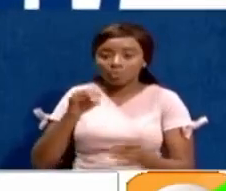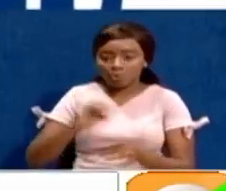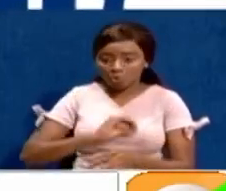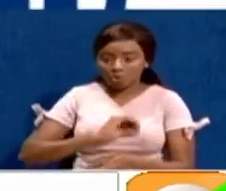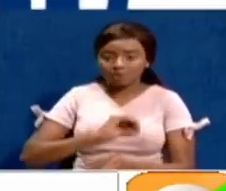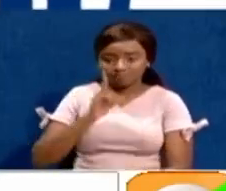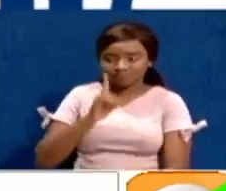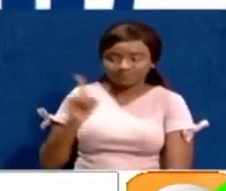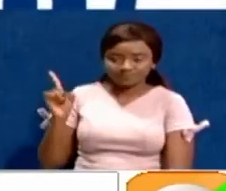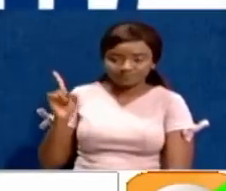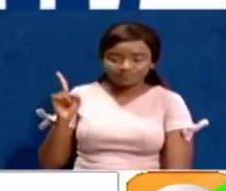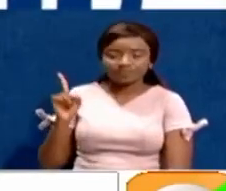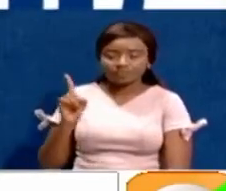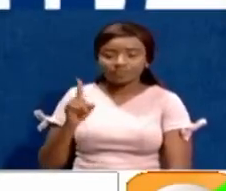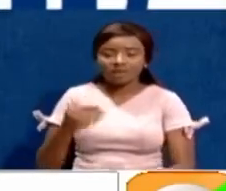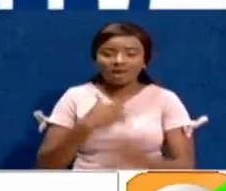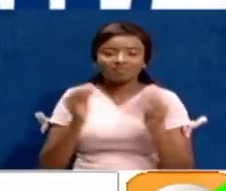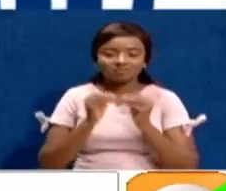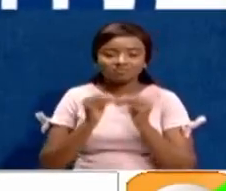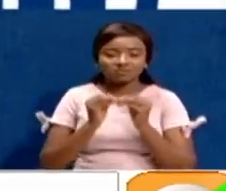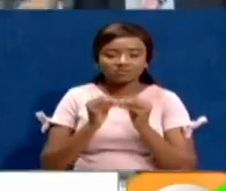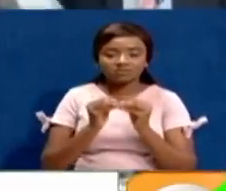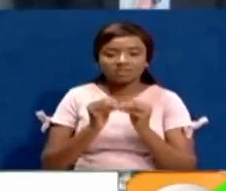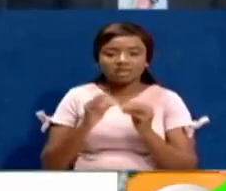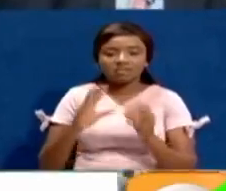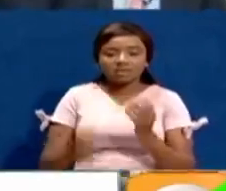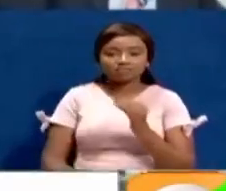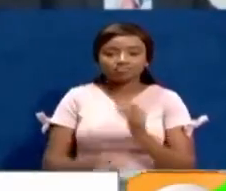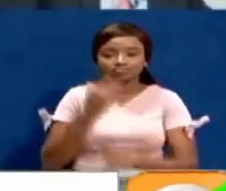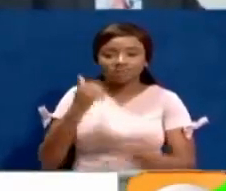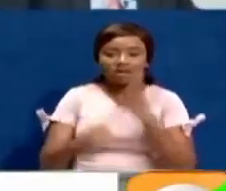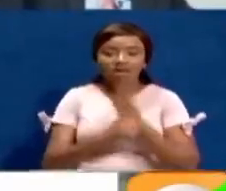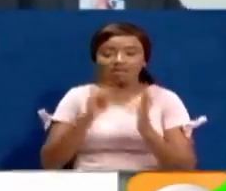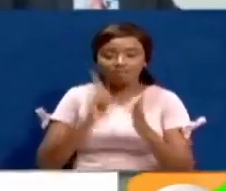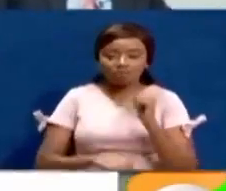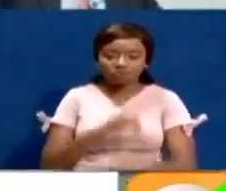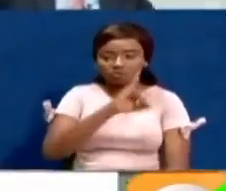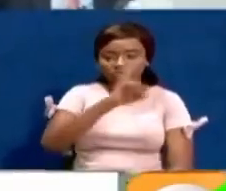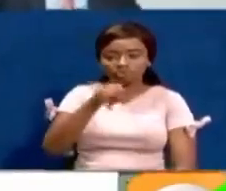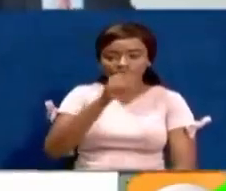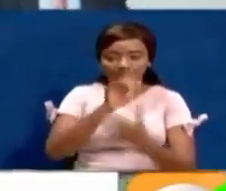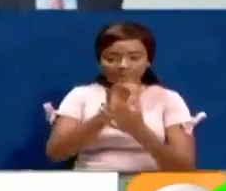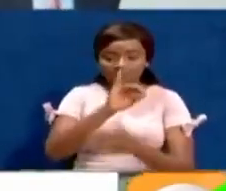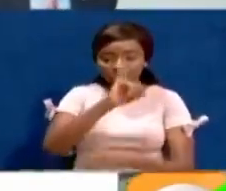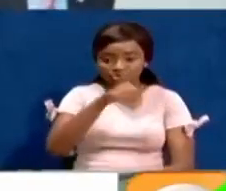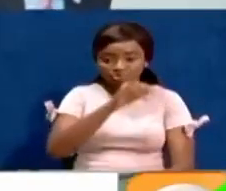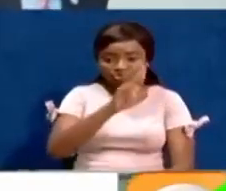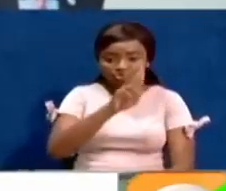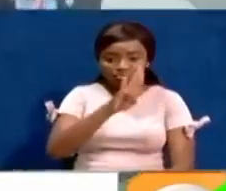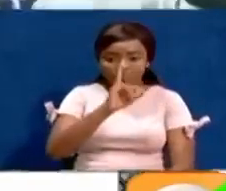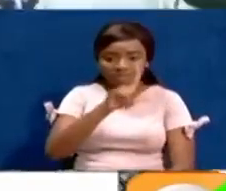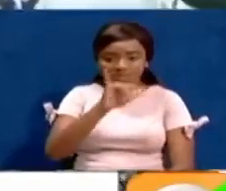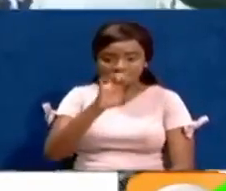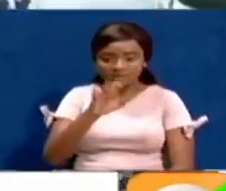the two firms announced at a press conference in Nairobi, will be referred to as the Jubilee Allianz General Insurance. The new firm will take care of